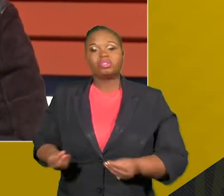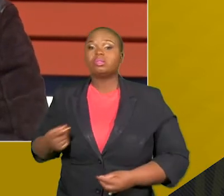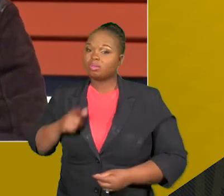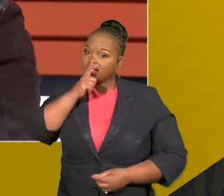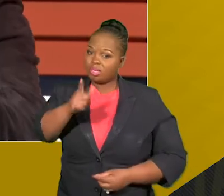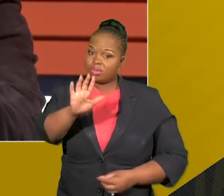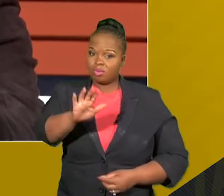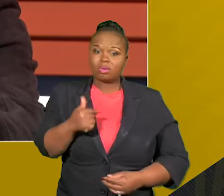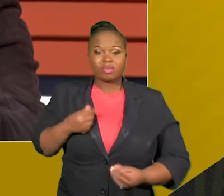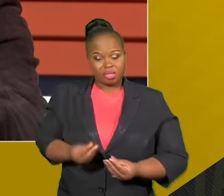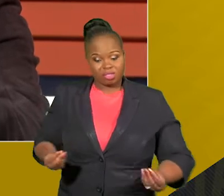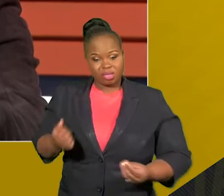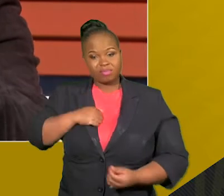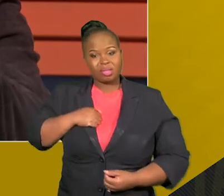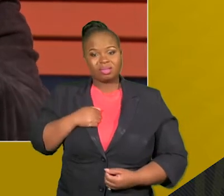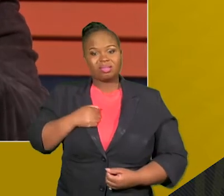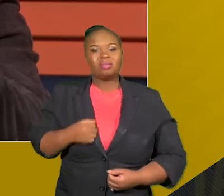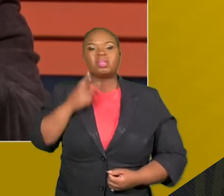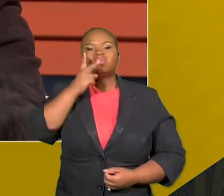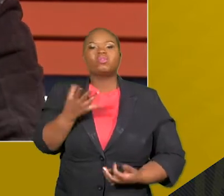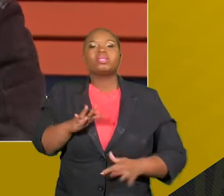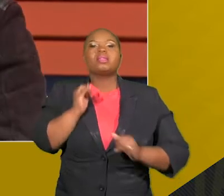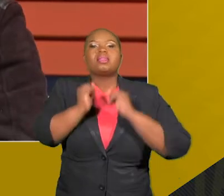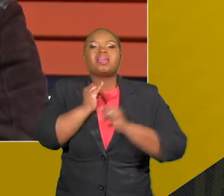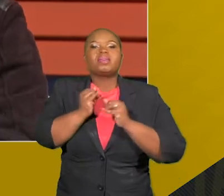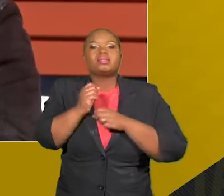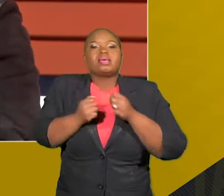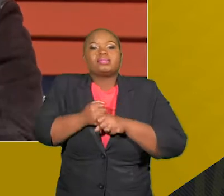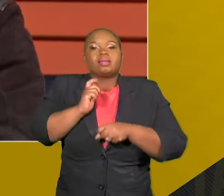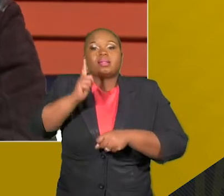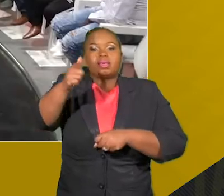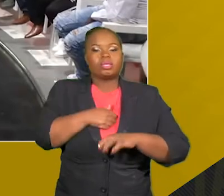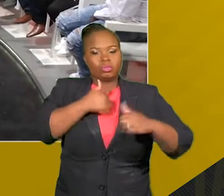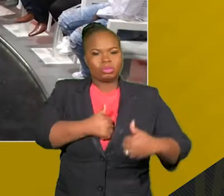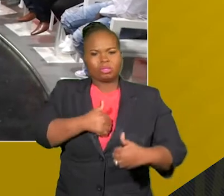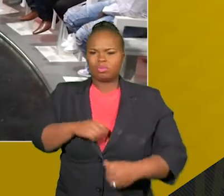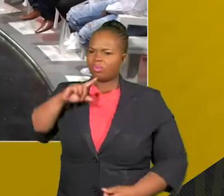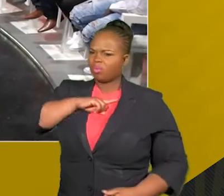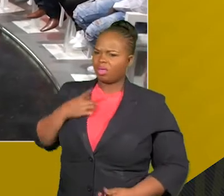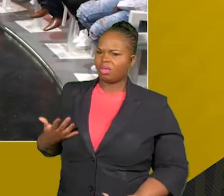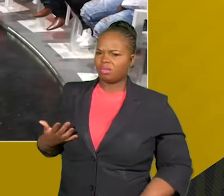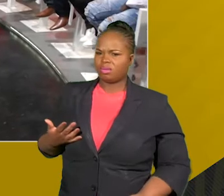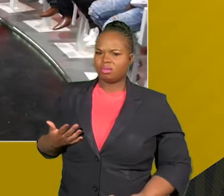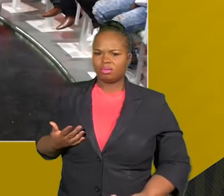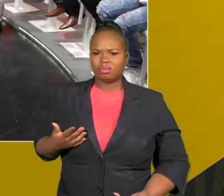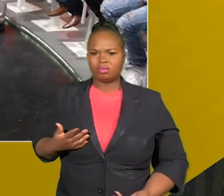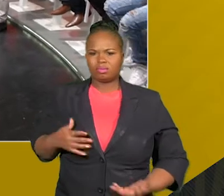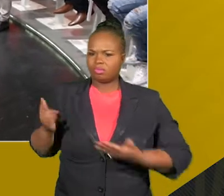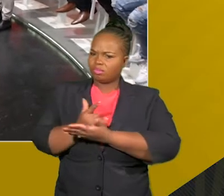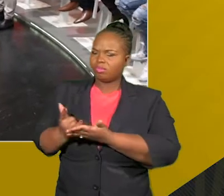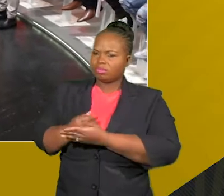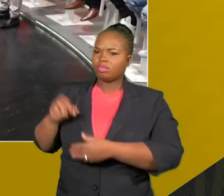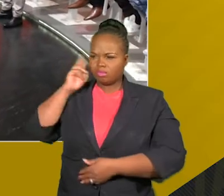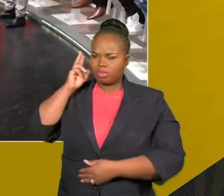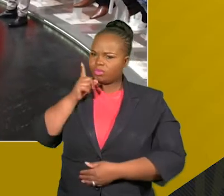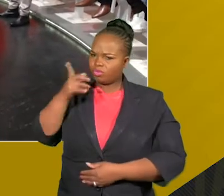tell you, mina abantwana bami nabantwana ngibabone after 11 years to sit down with them. Why? Must I be sakhuluma ngayo lokhu if you